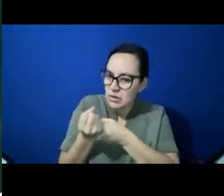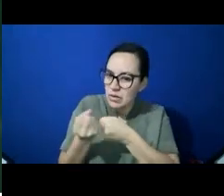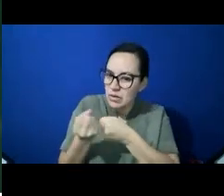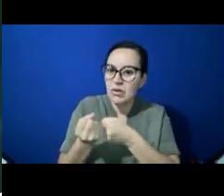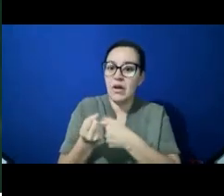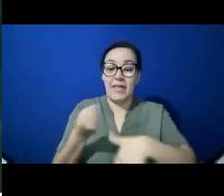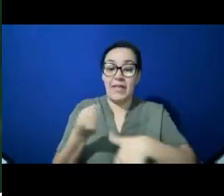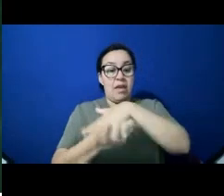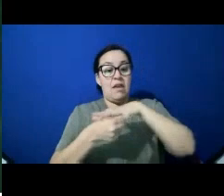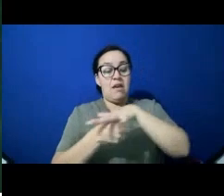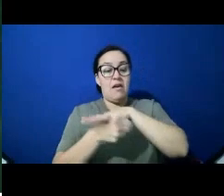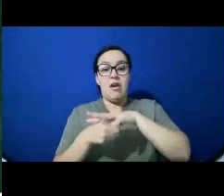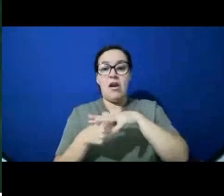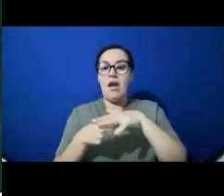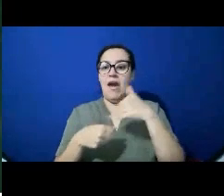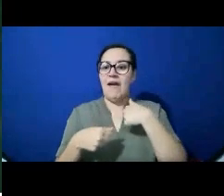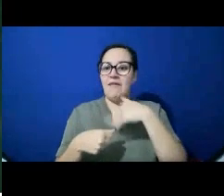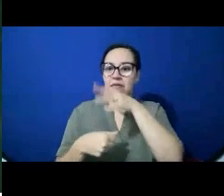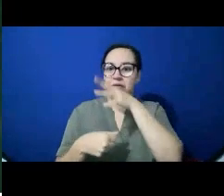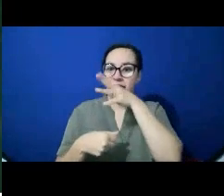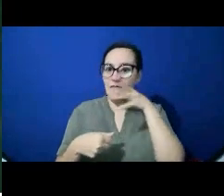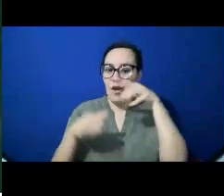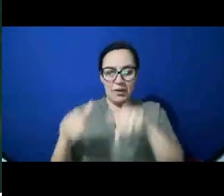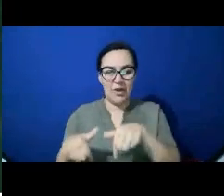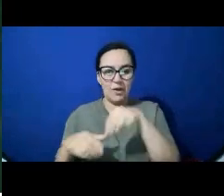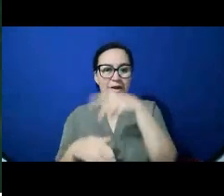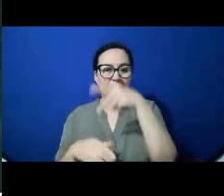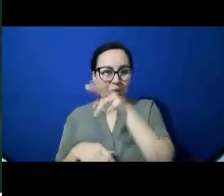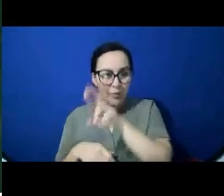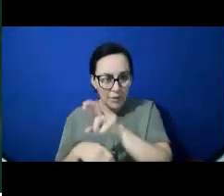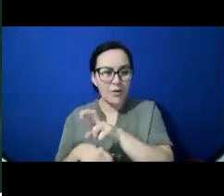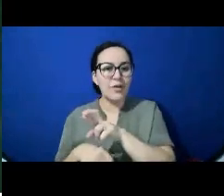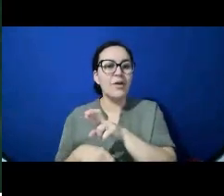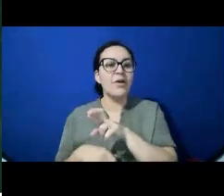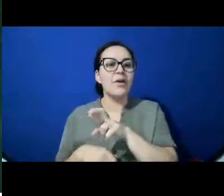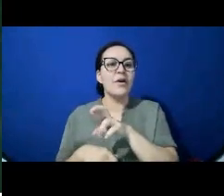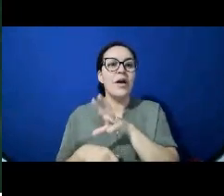confront climate change in productive